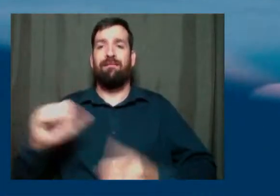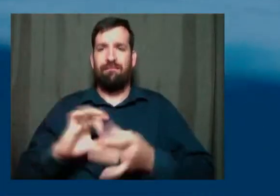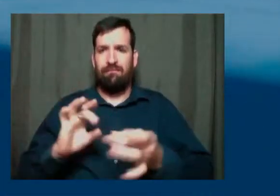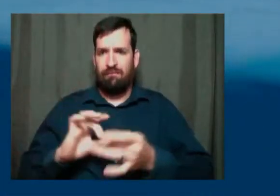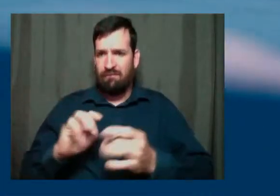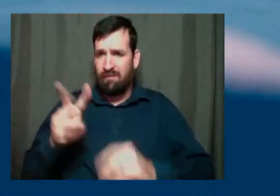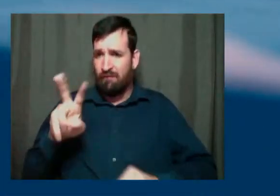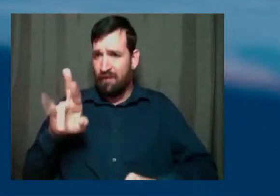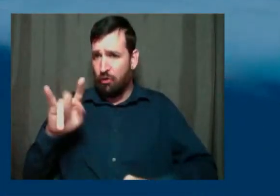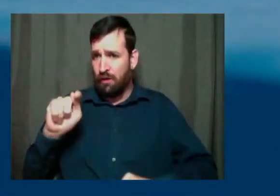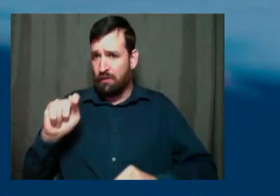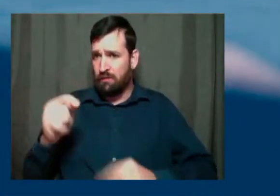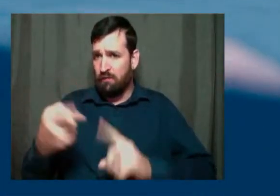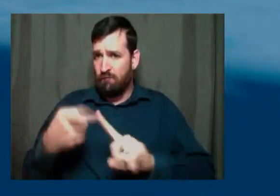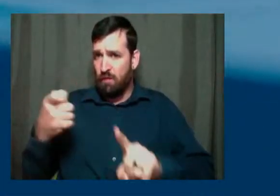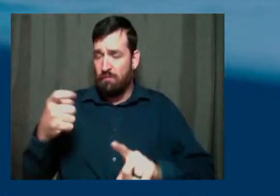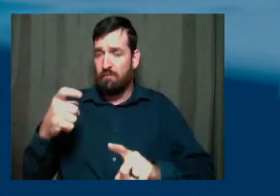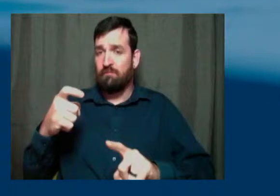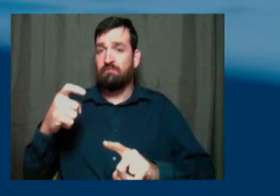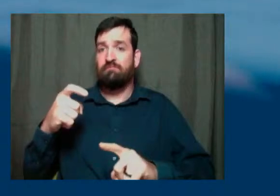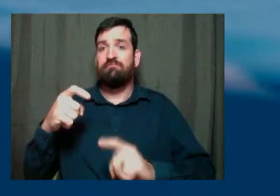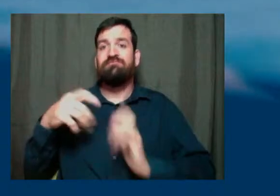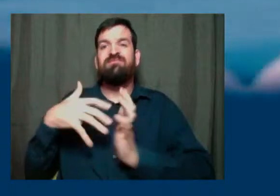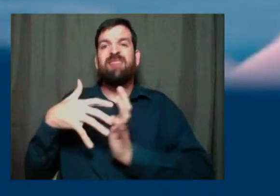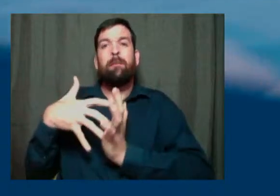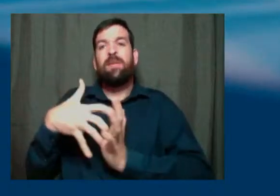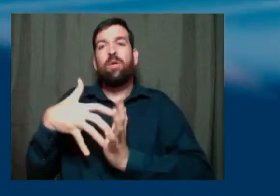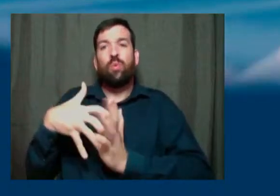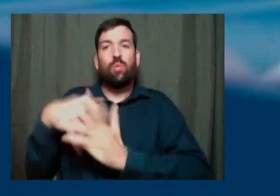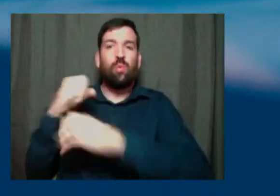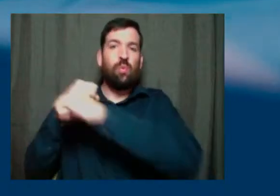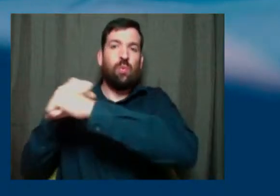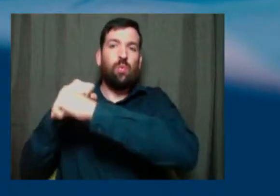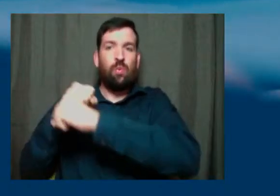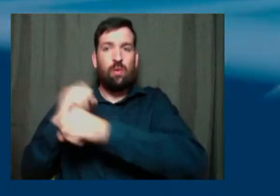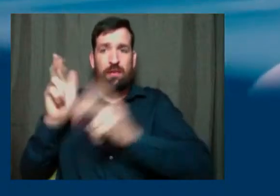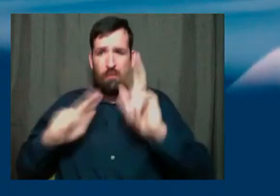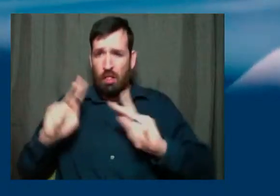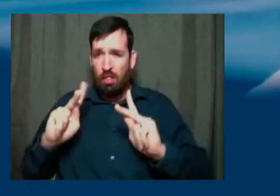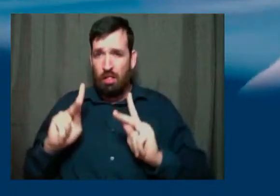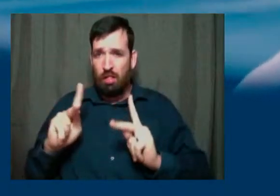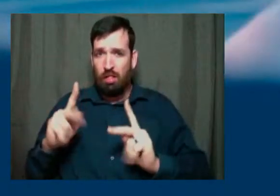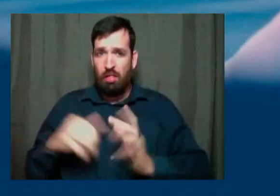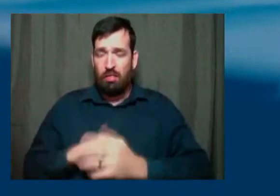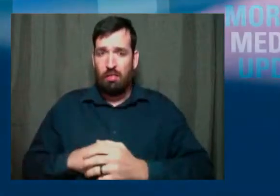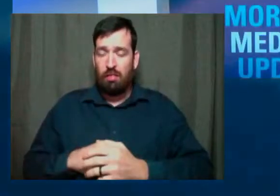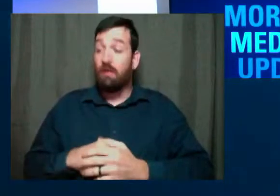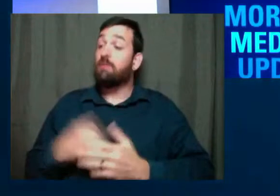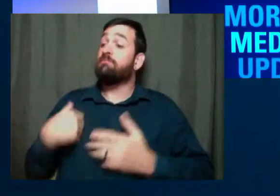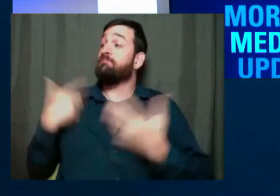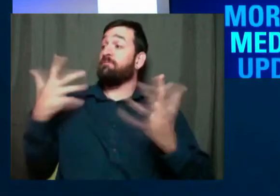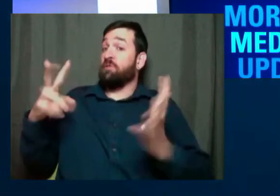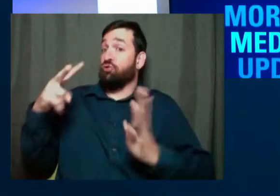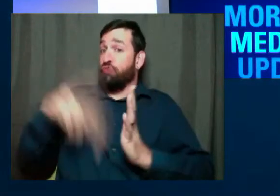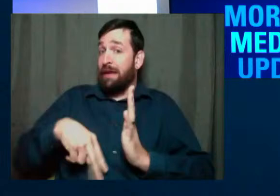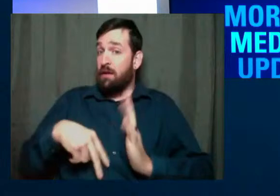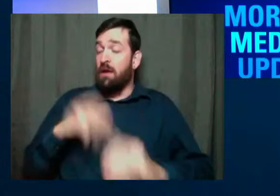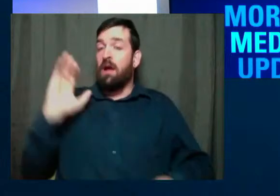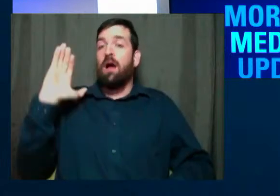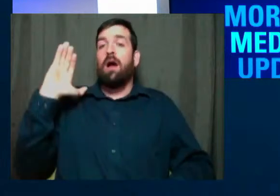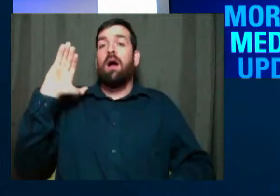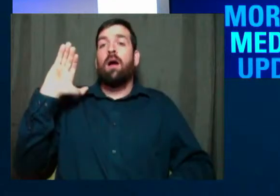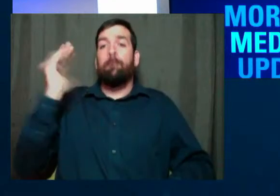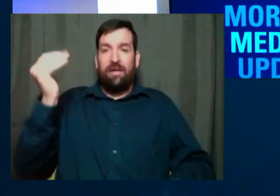from immune-compromised individuals? Well, Hawk, what I read was that this appeared to have started in an